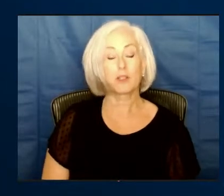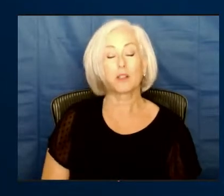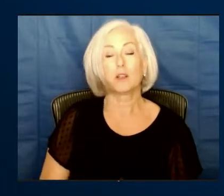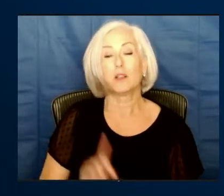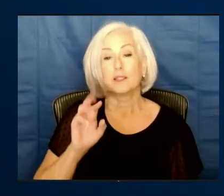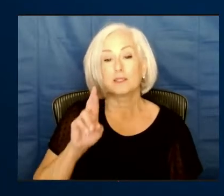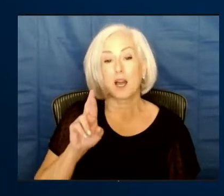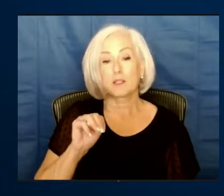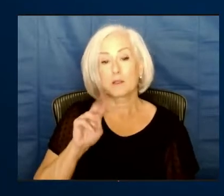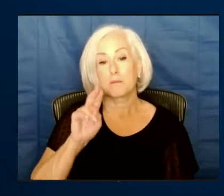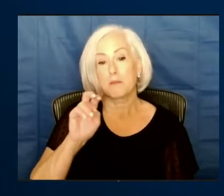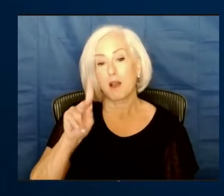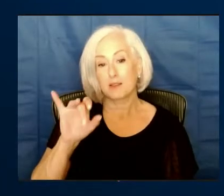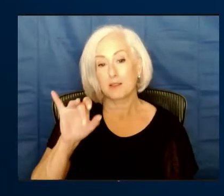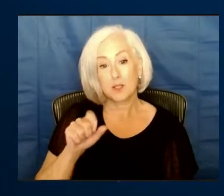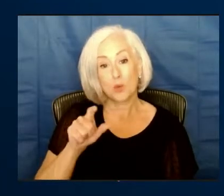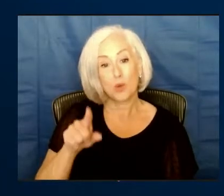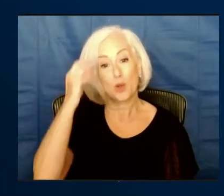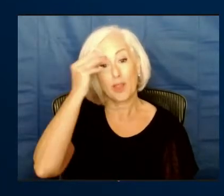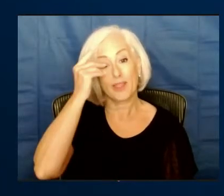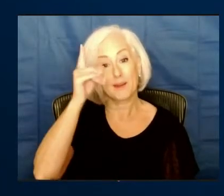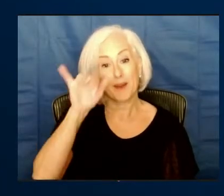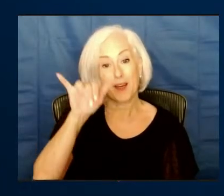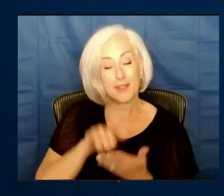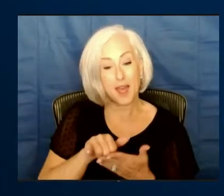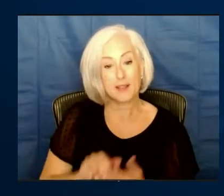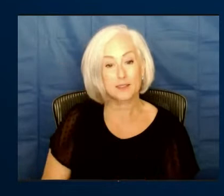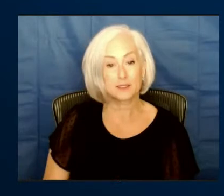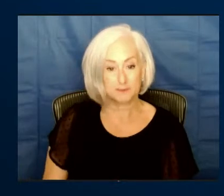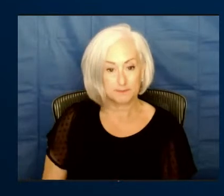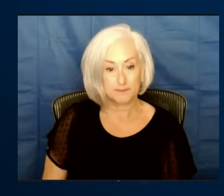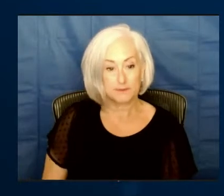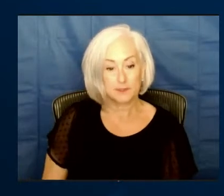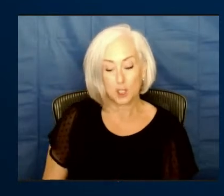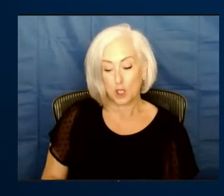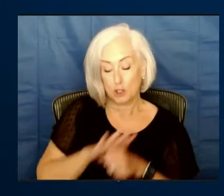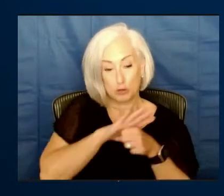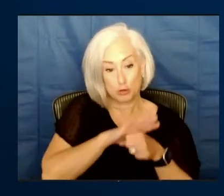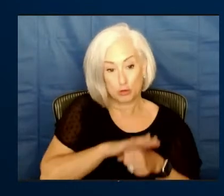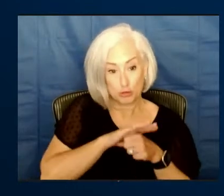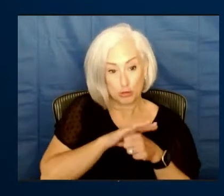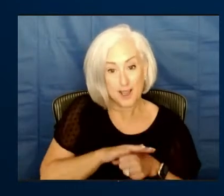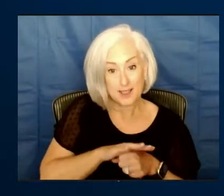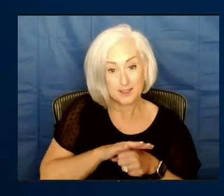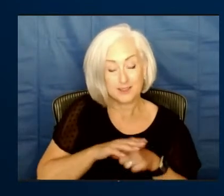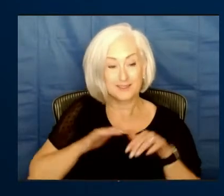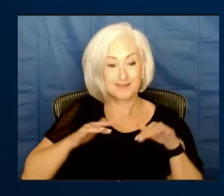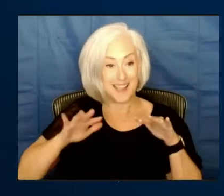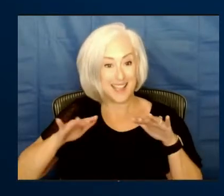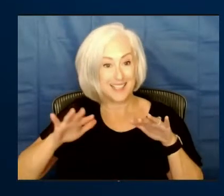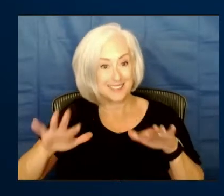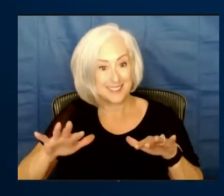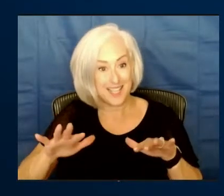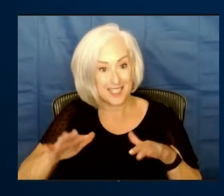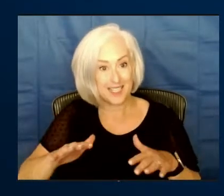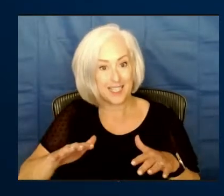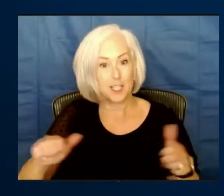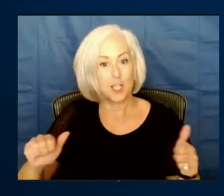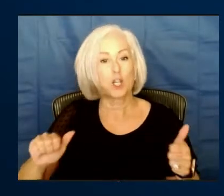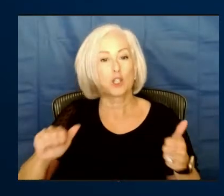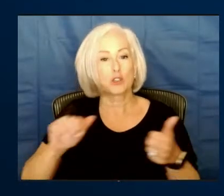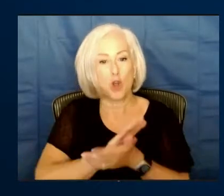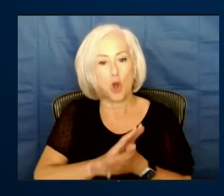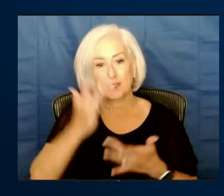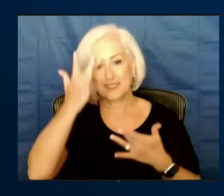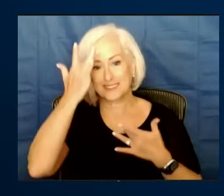this, I want to return to this thing. Stress and anxiety help cause disease. right? I